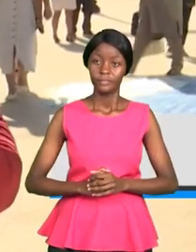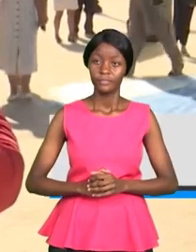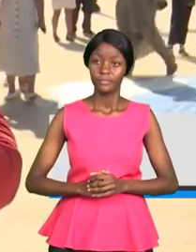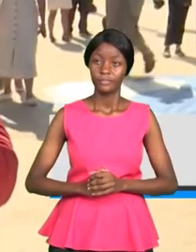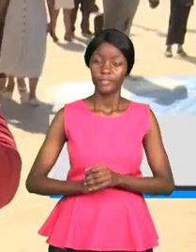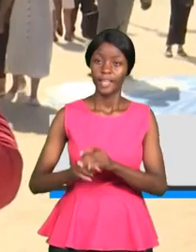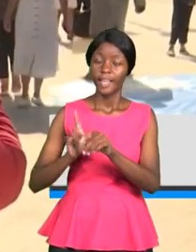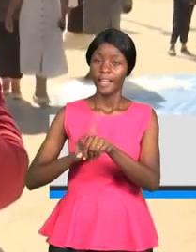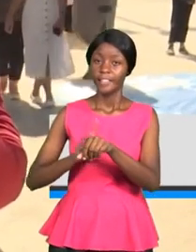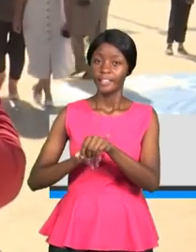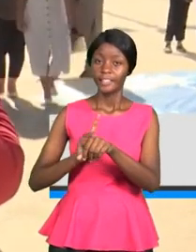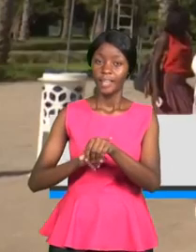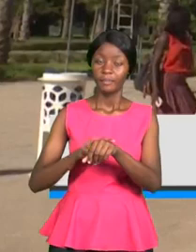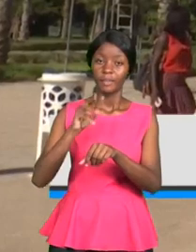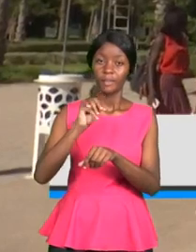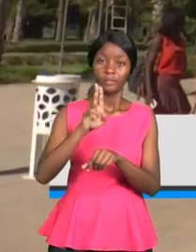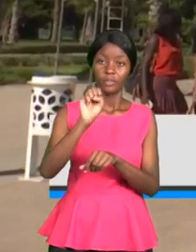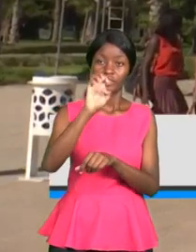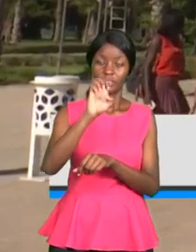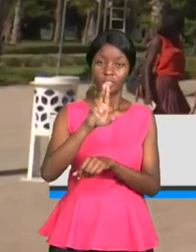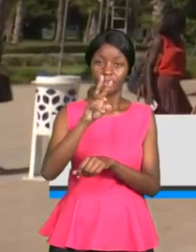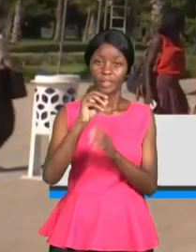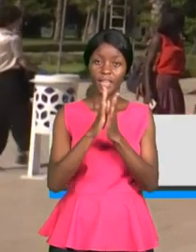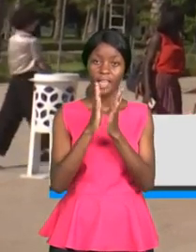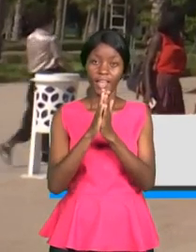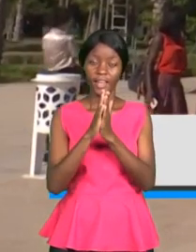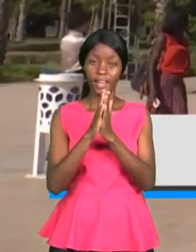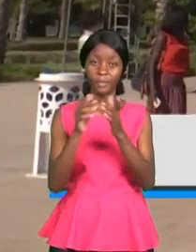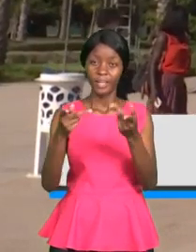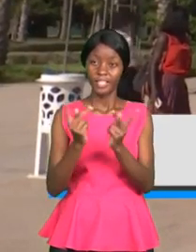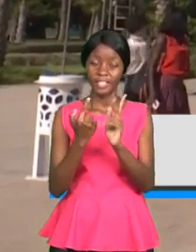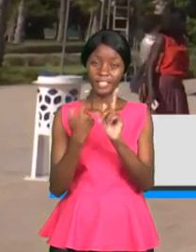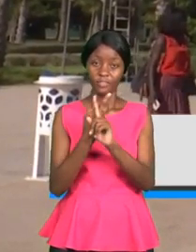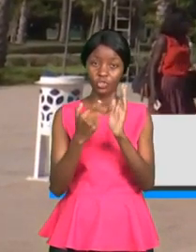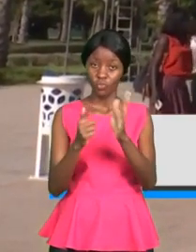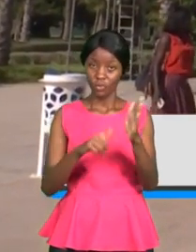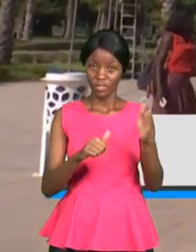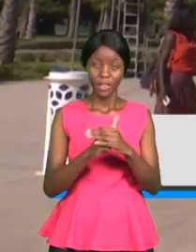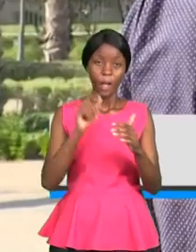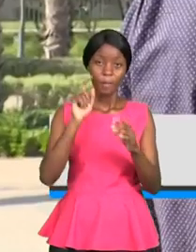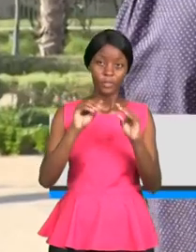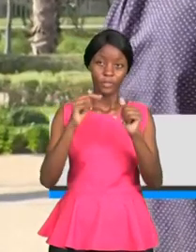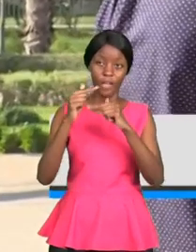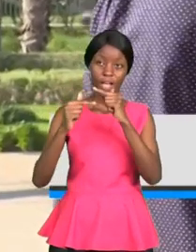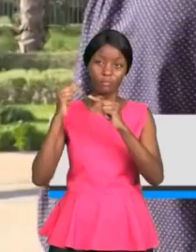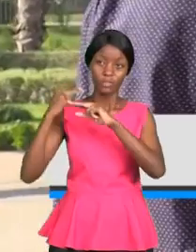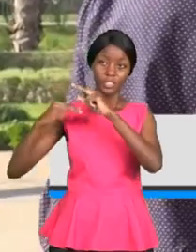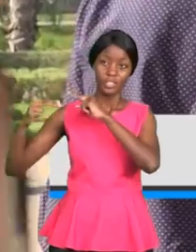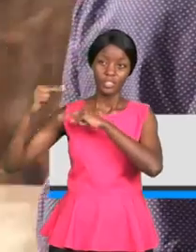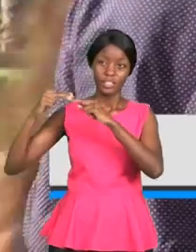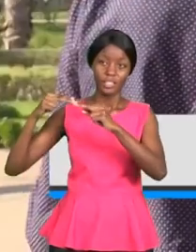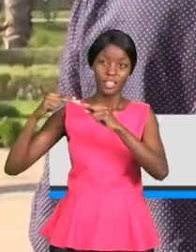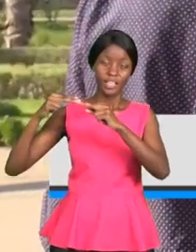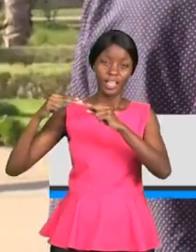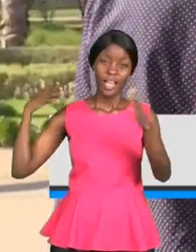As museums and galleries recognize that there is a lot more work to be done to address the historic bias against female artists,